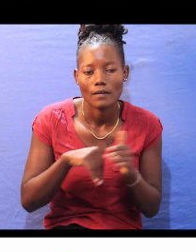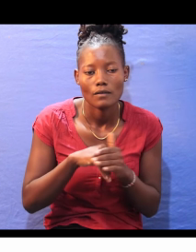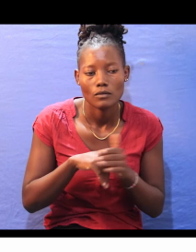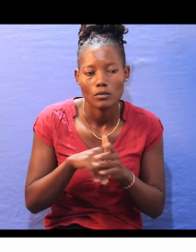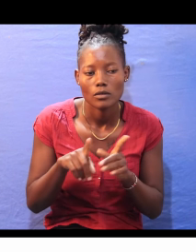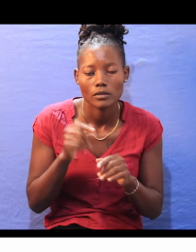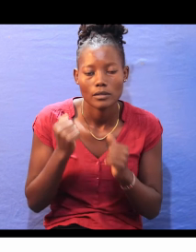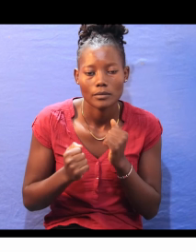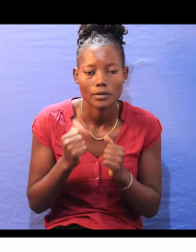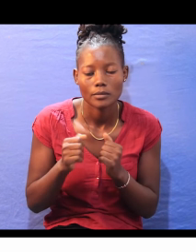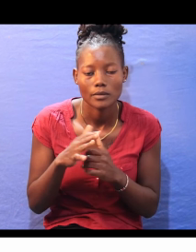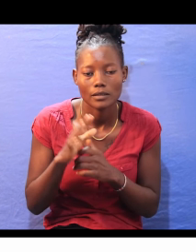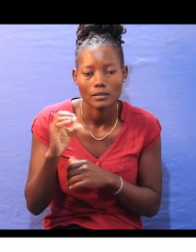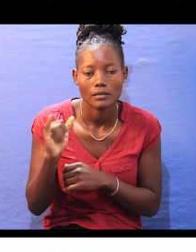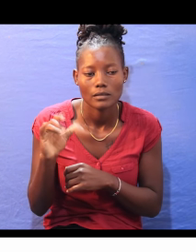sprint cycling.